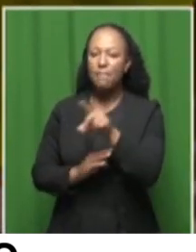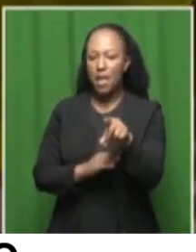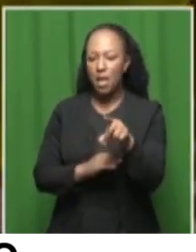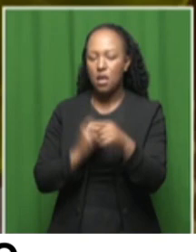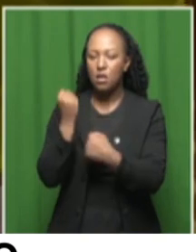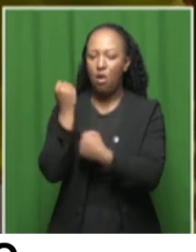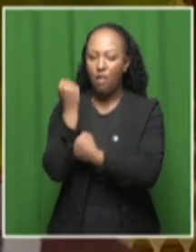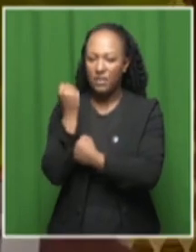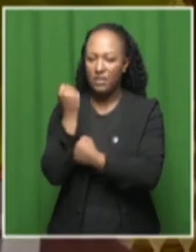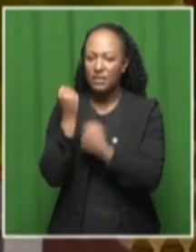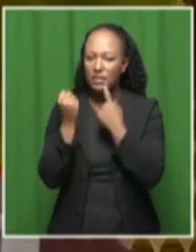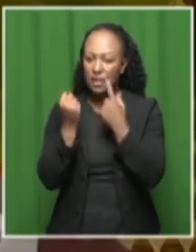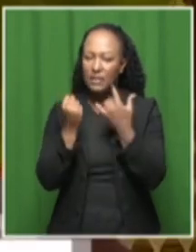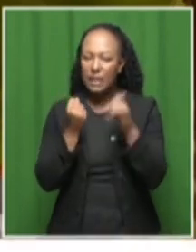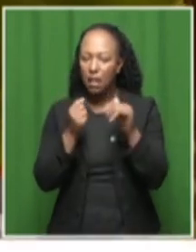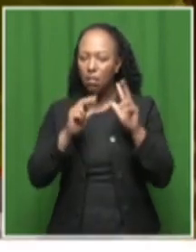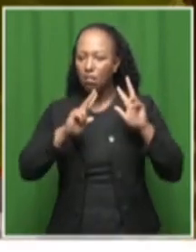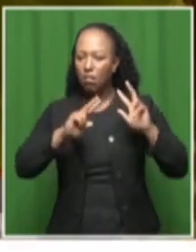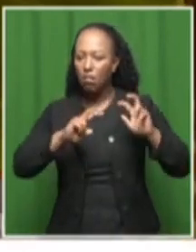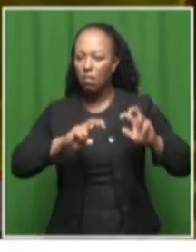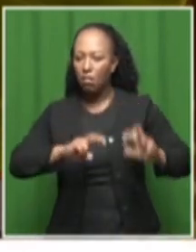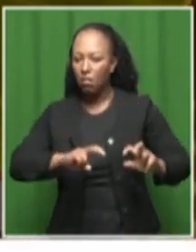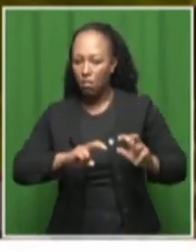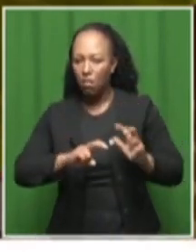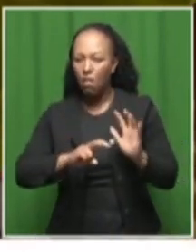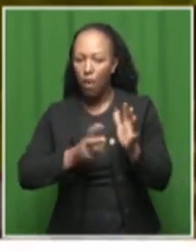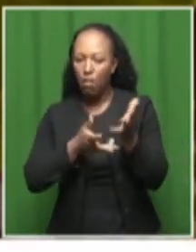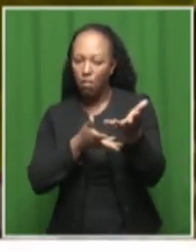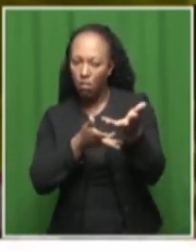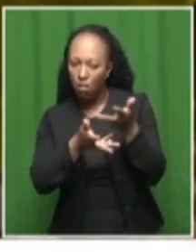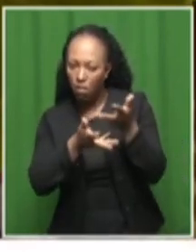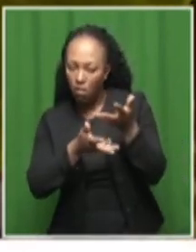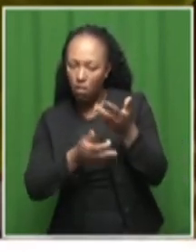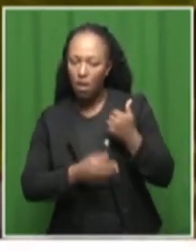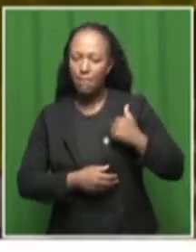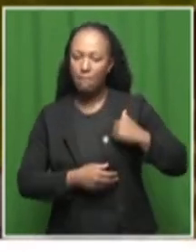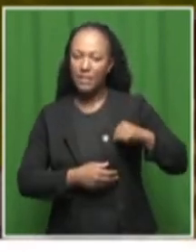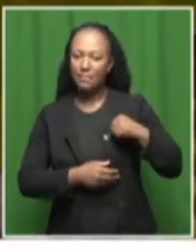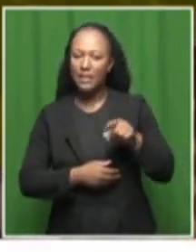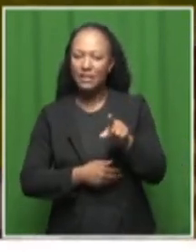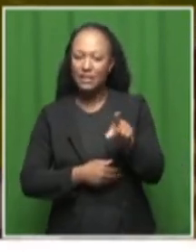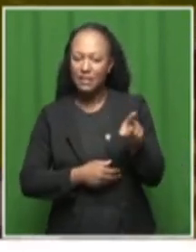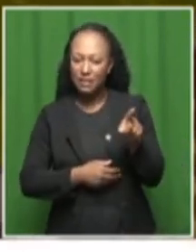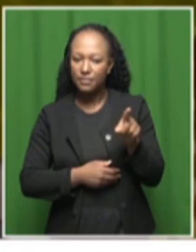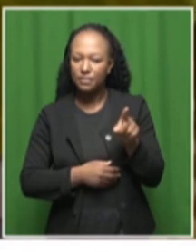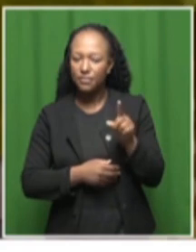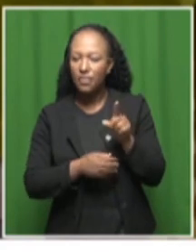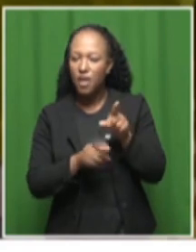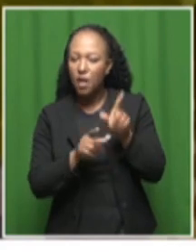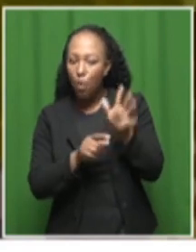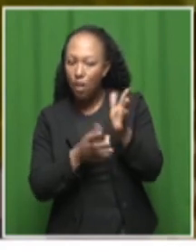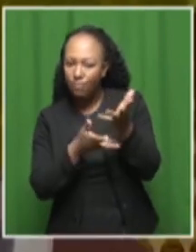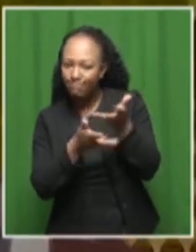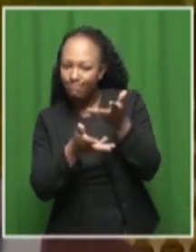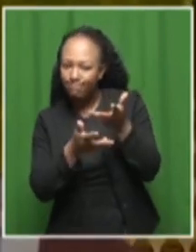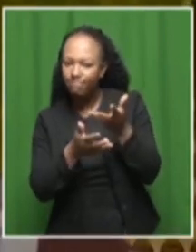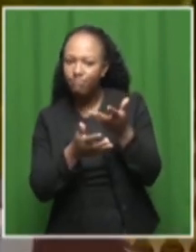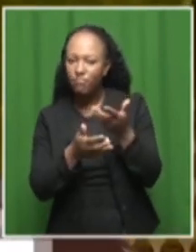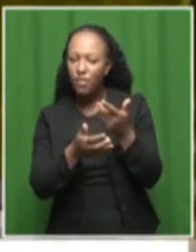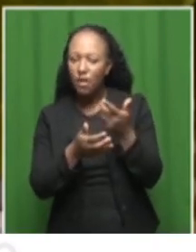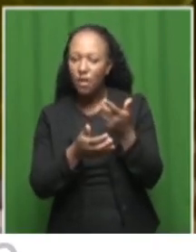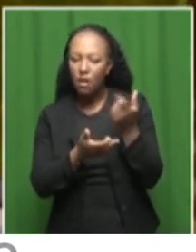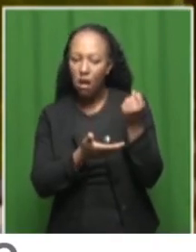they are still going to interact with municipality. There is also talks regarding compensation and everything. So for